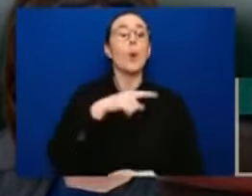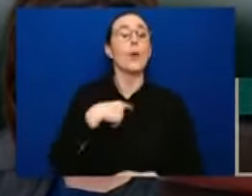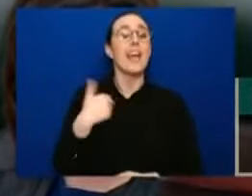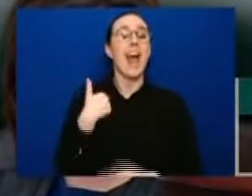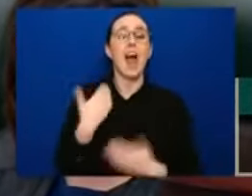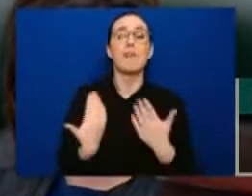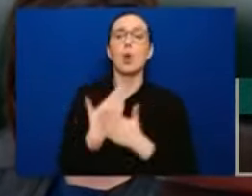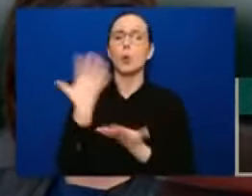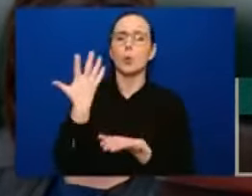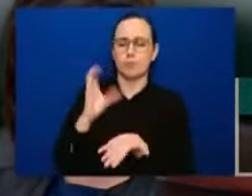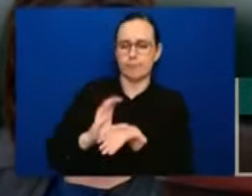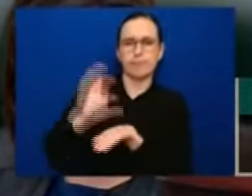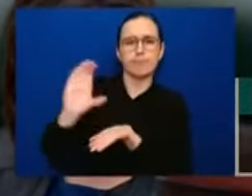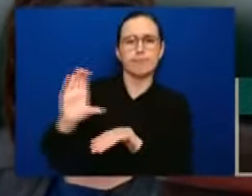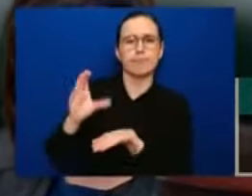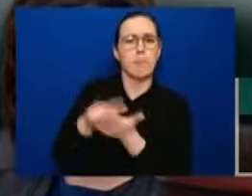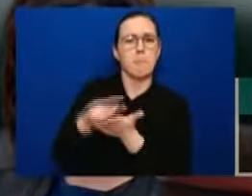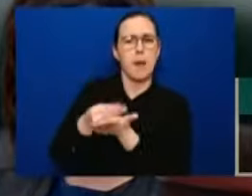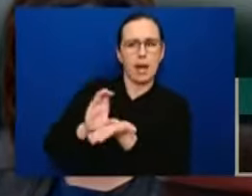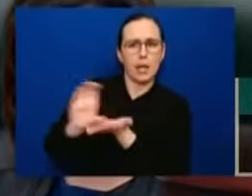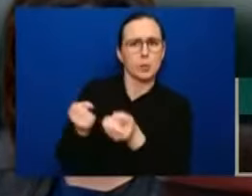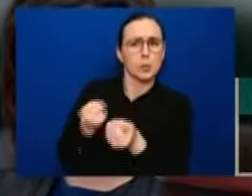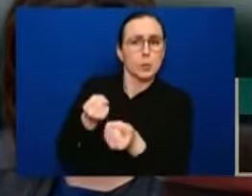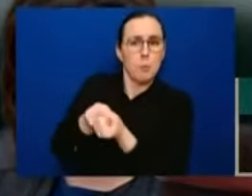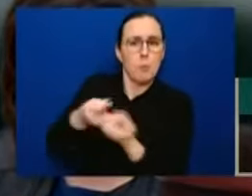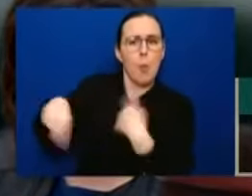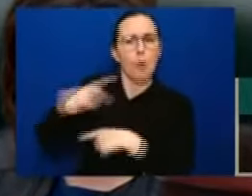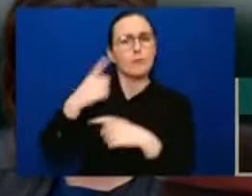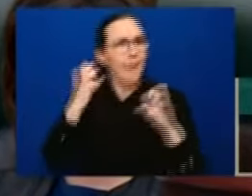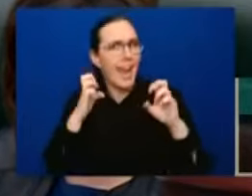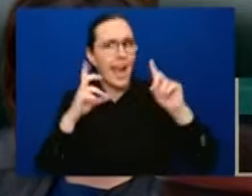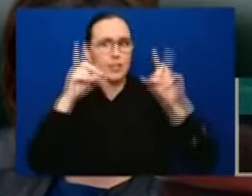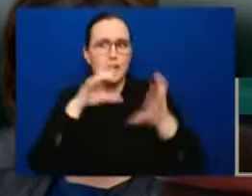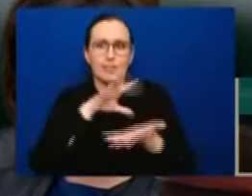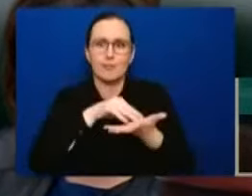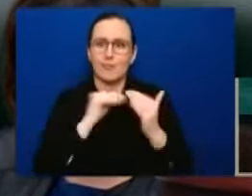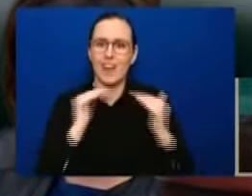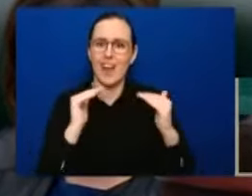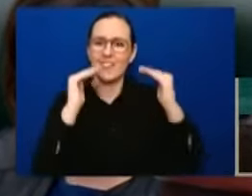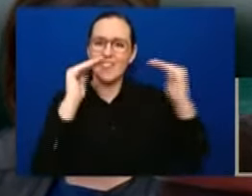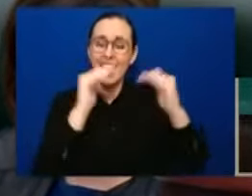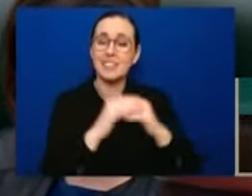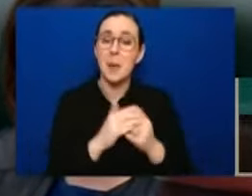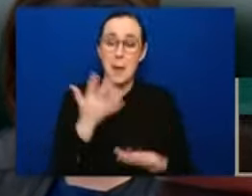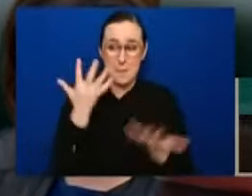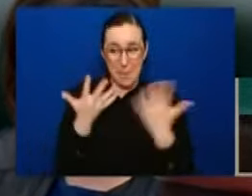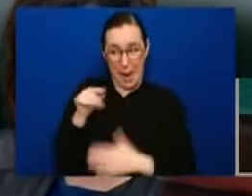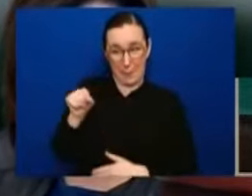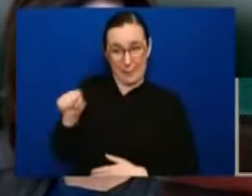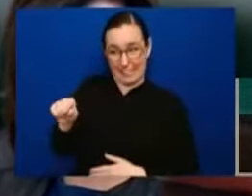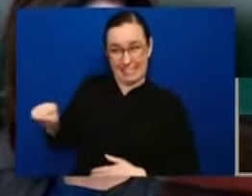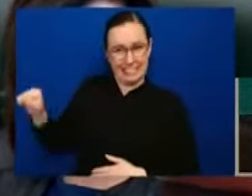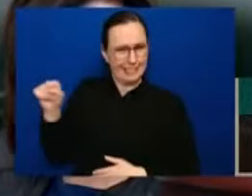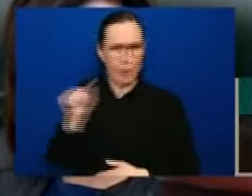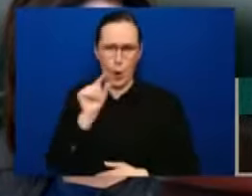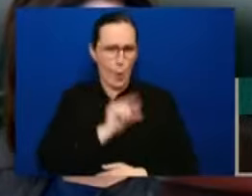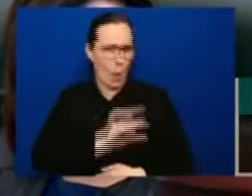job qualifications, we're providing targeted supports from work equipment to training to